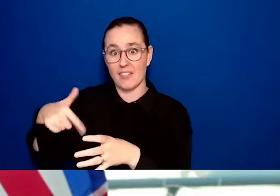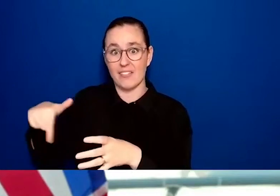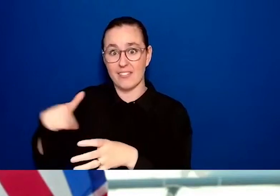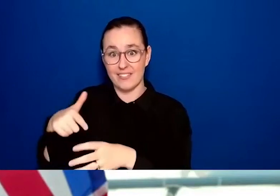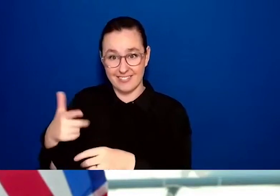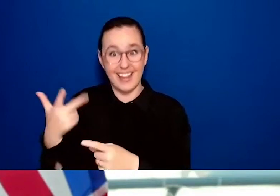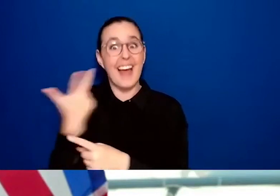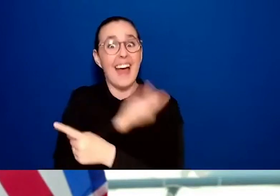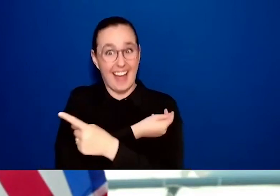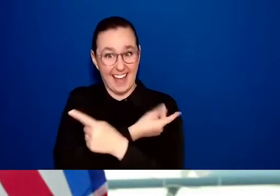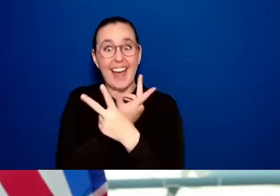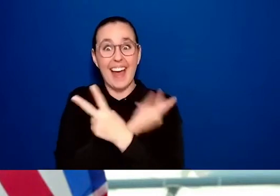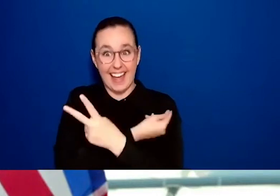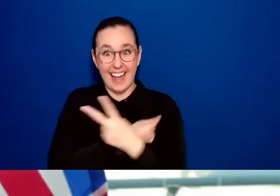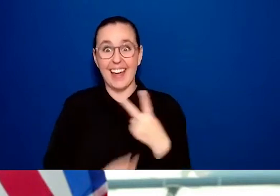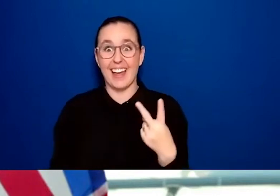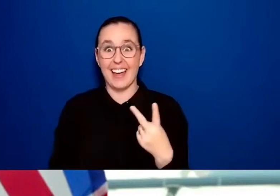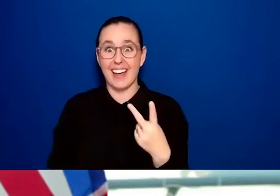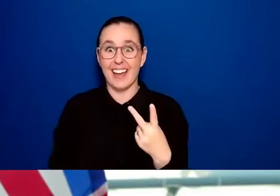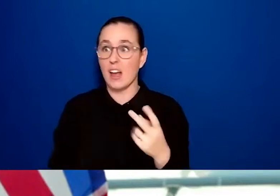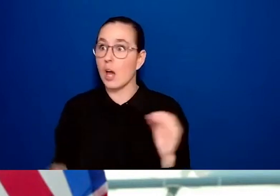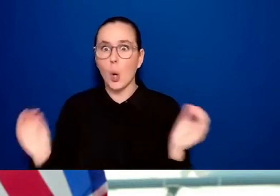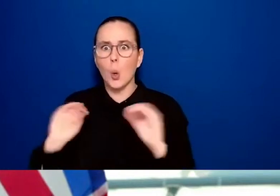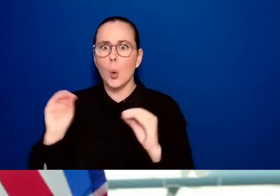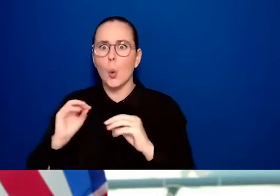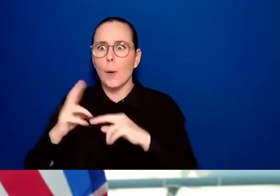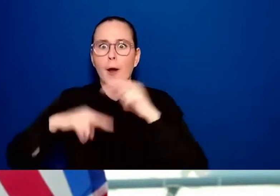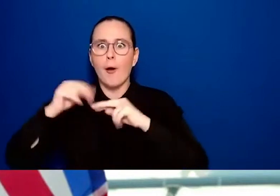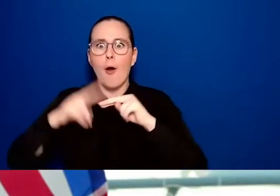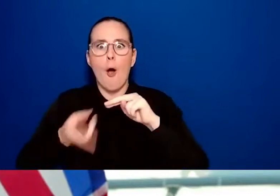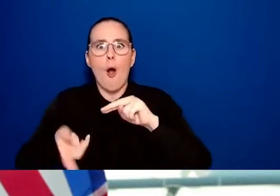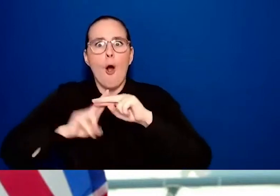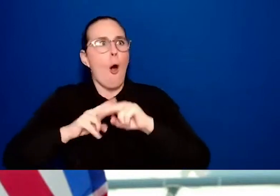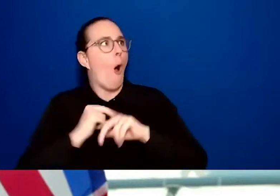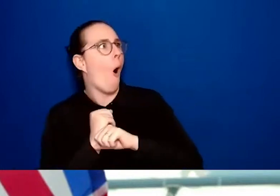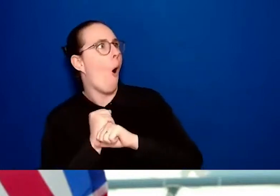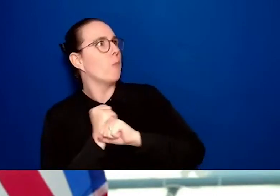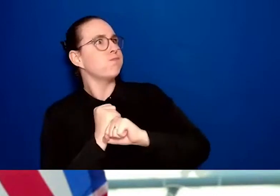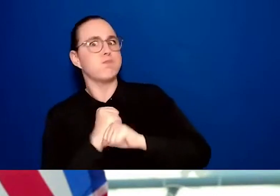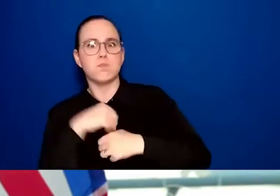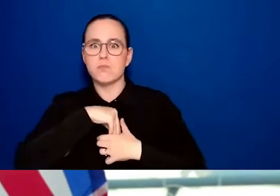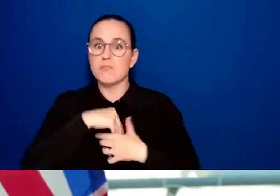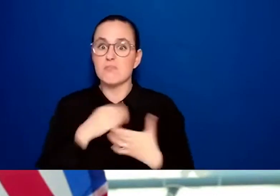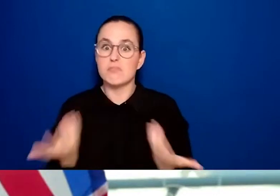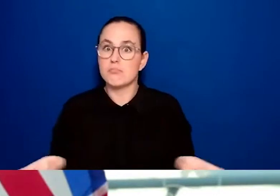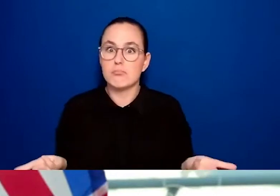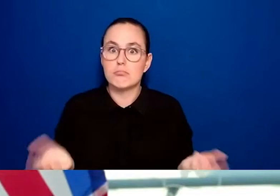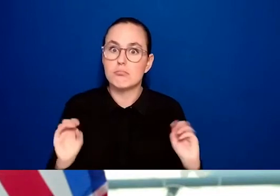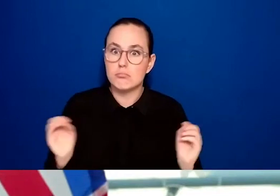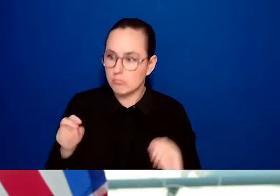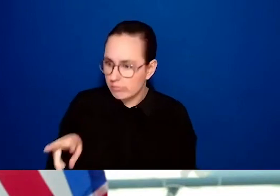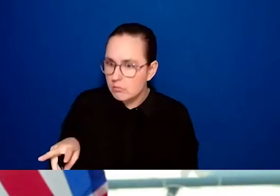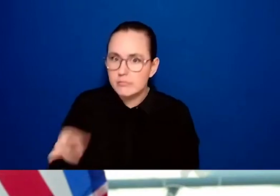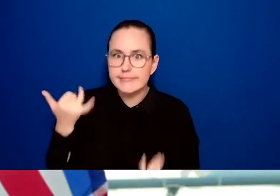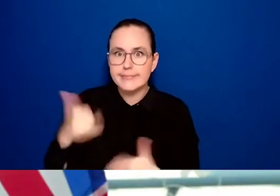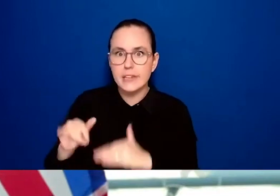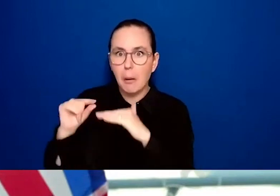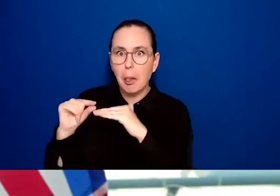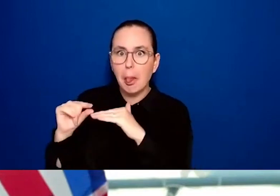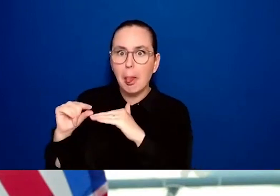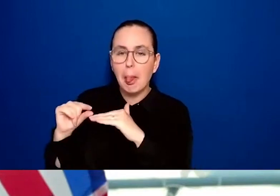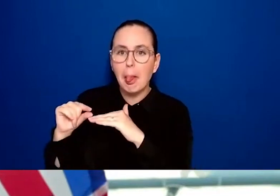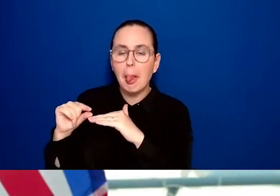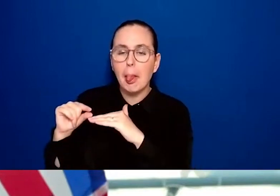And about half of them, as many as 55% of those people who didn't respond after 2 doses, will have a response after